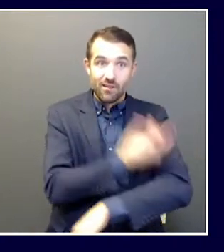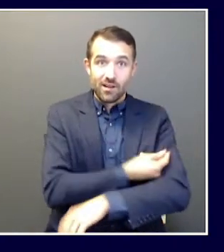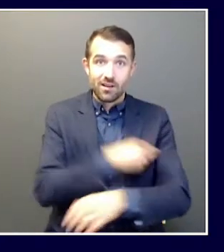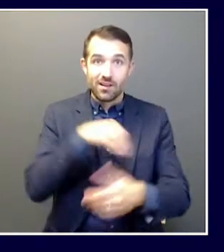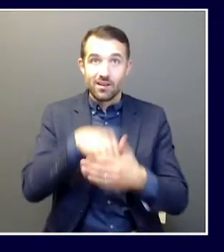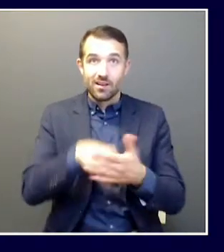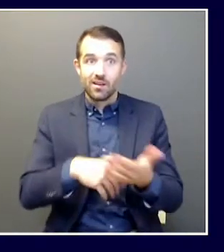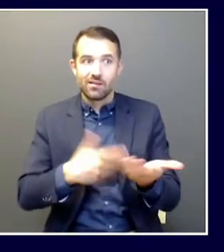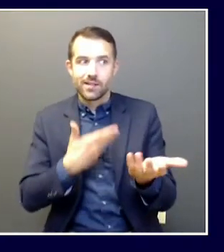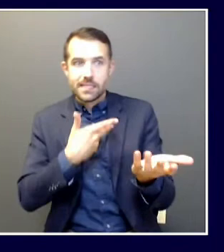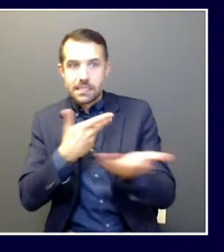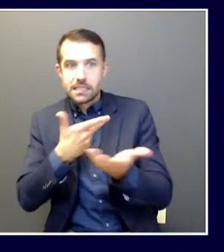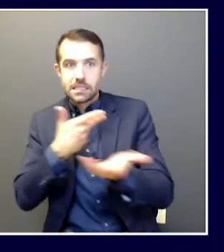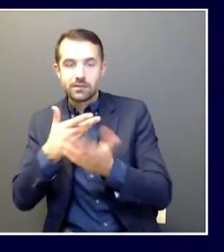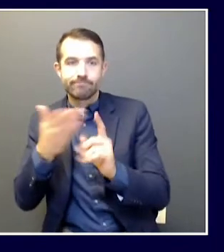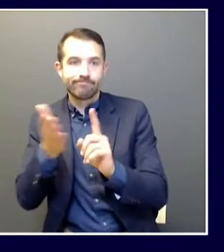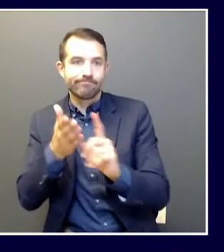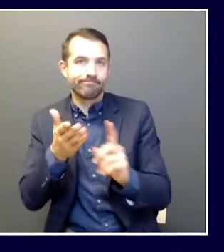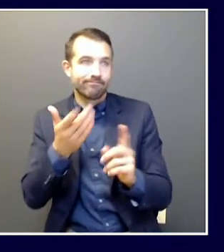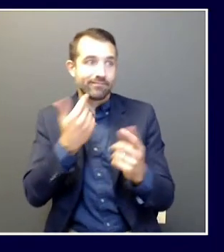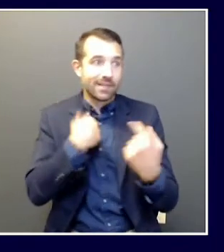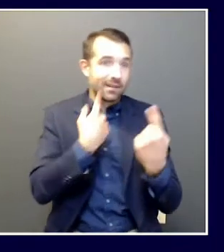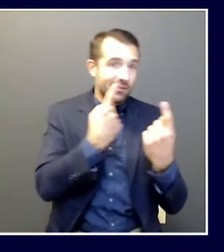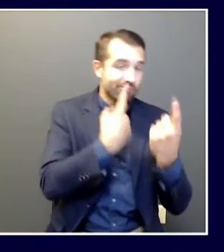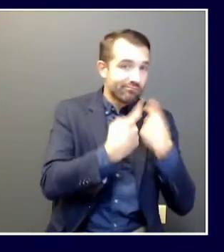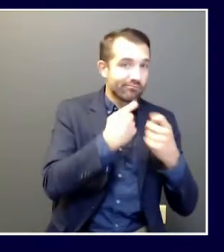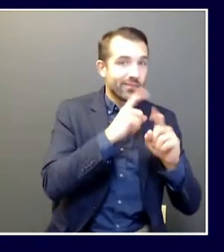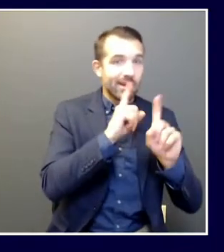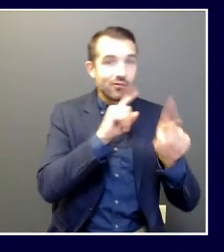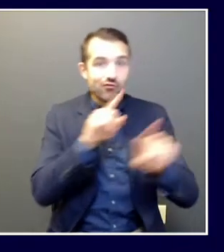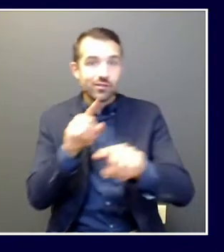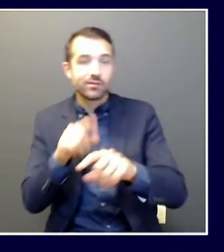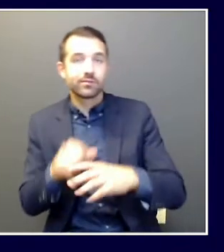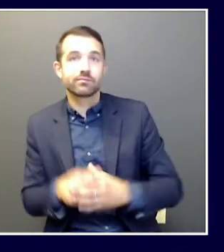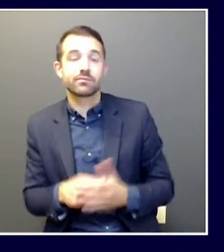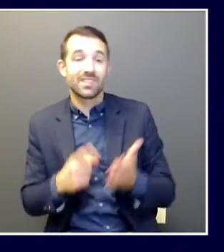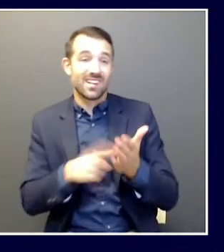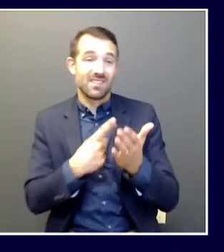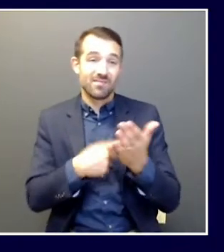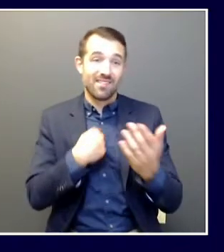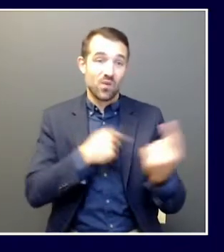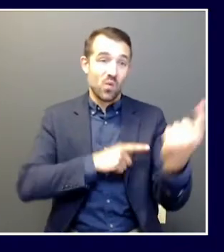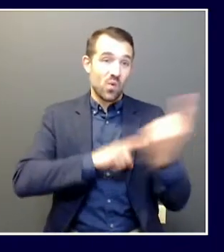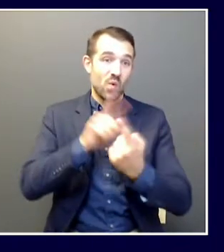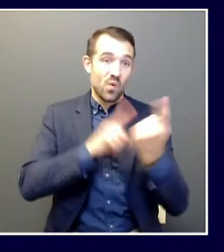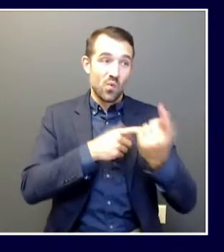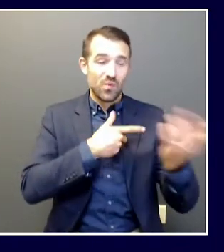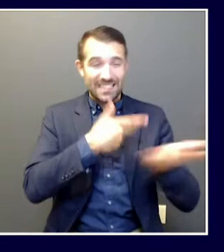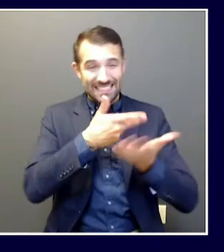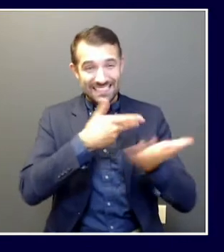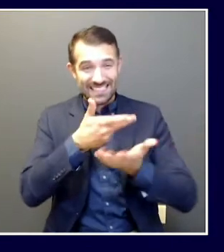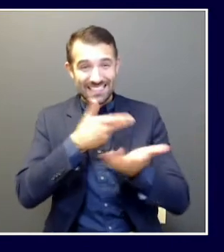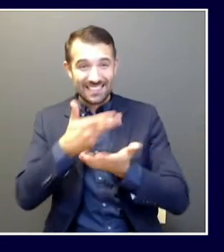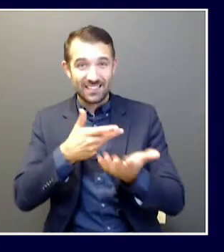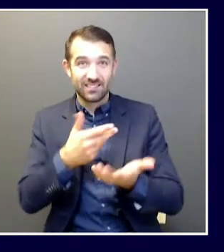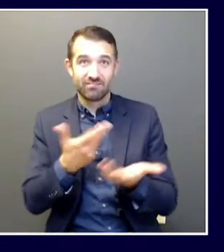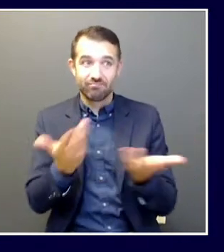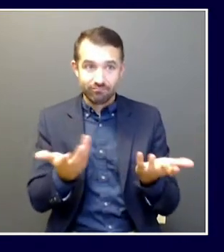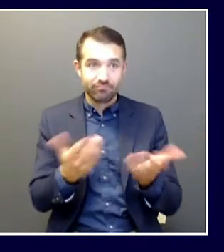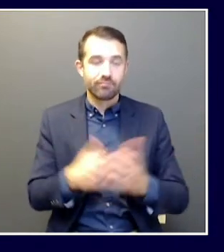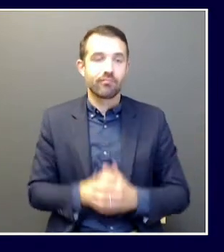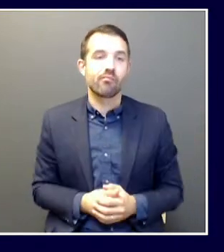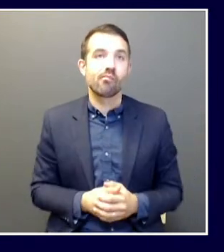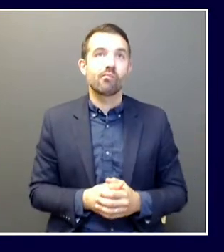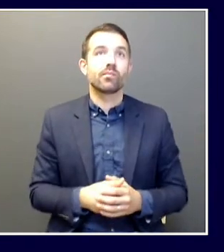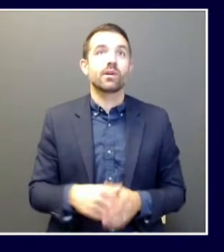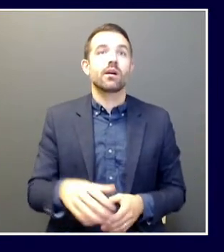And you hear this all the time. Sometimes it's that one-on-one conversation that answers a question that had gone unanswered by that worker